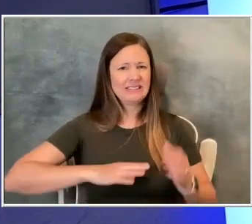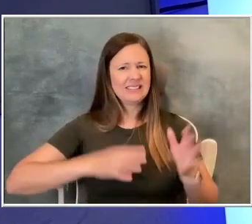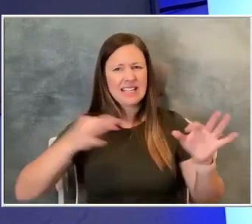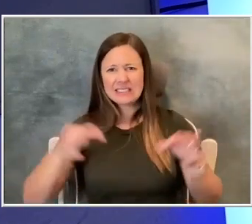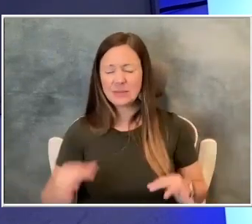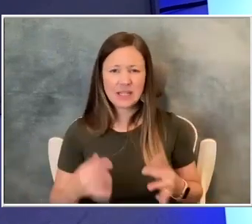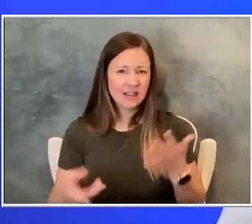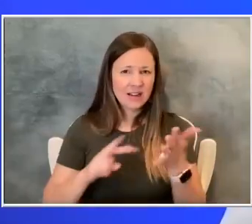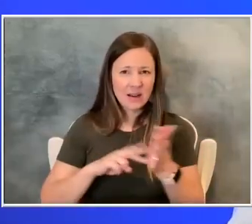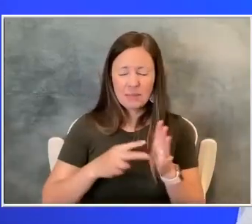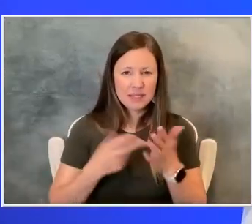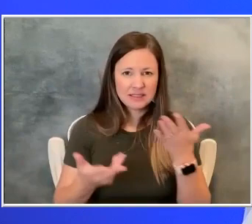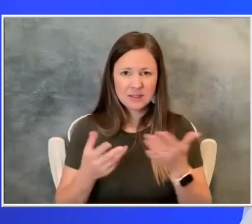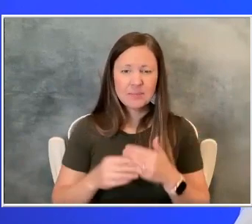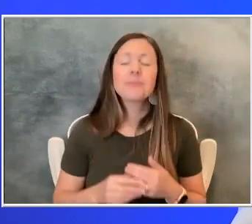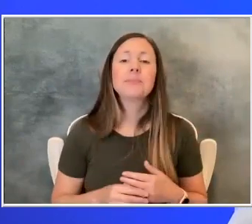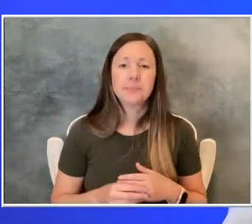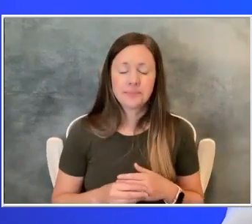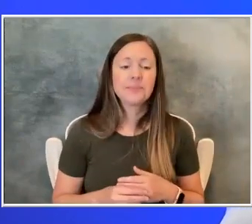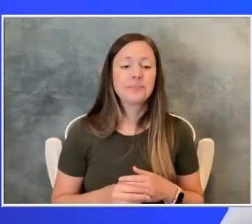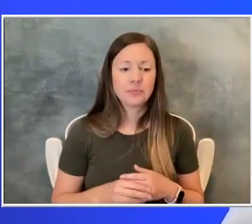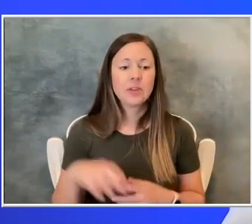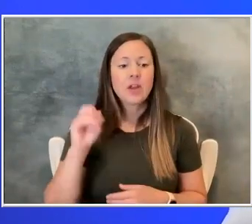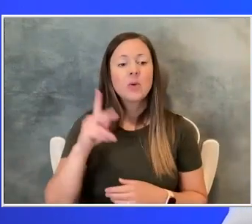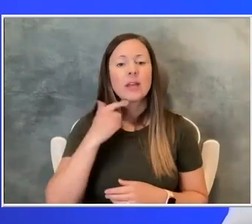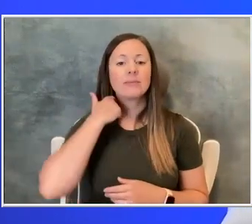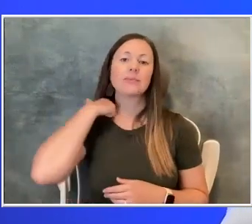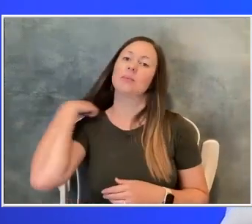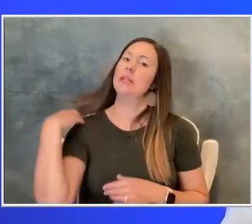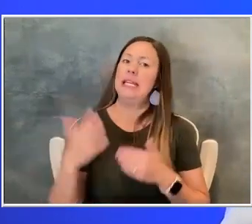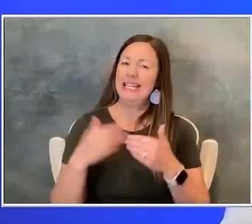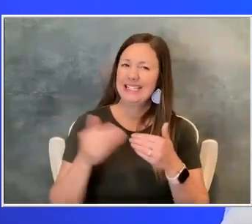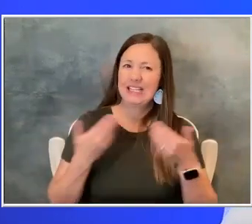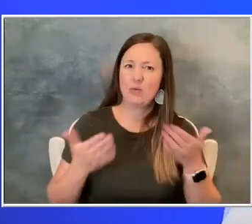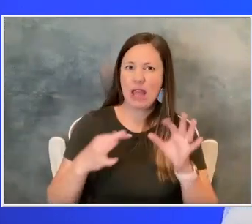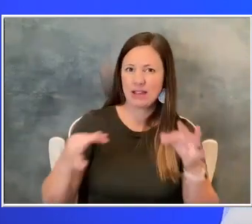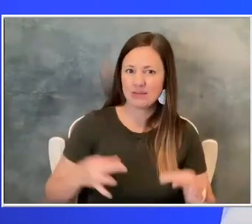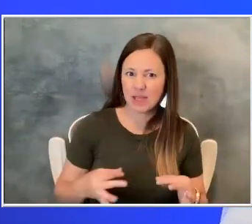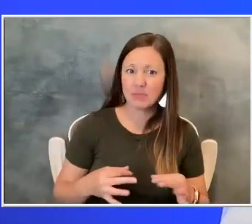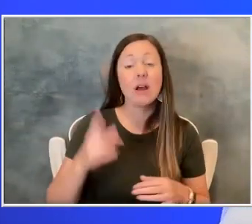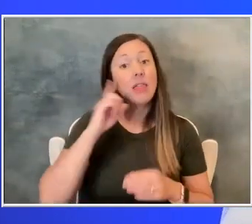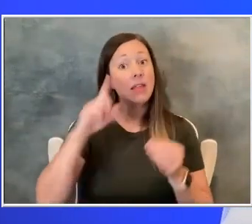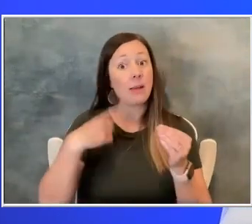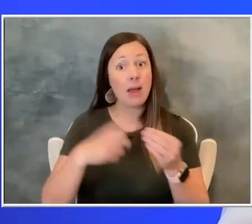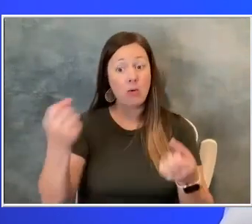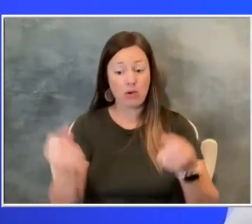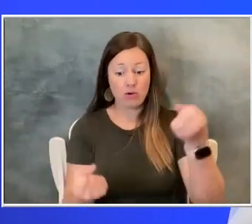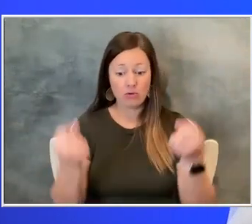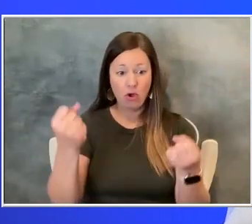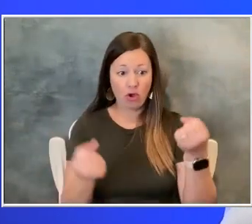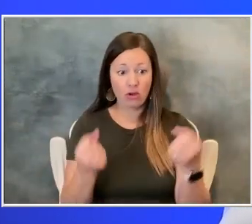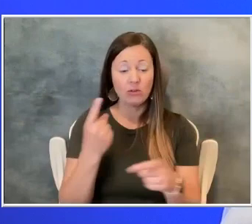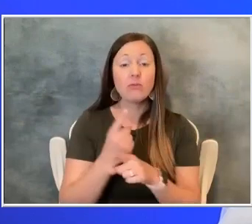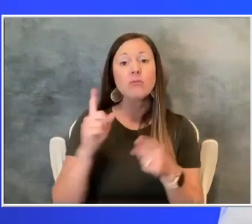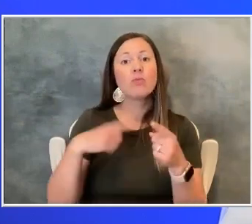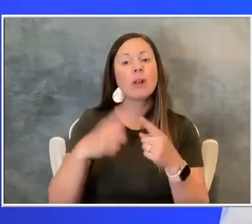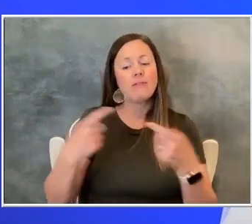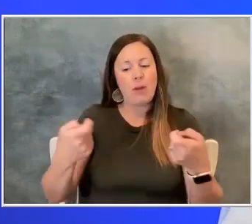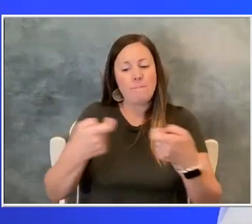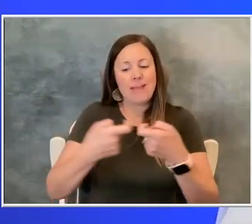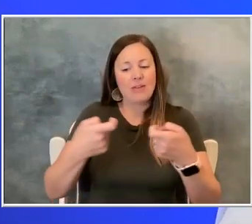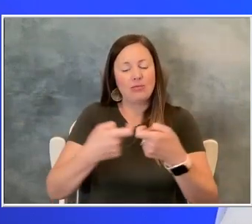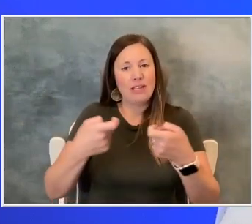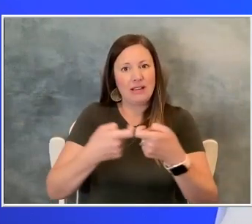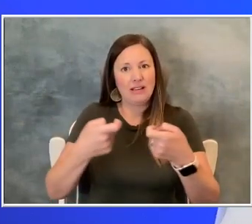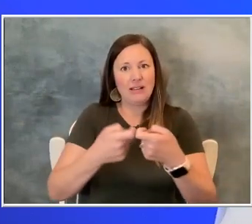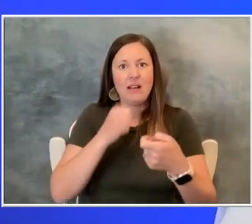So the easiest way to explain this to the audience is think of a car, right? When the battery is not working, you can still